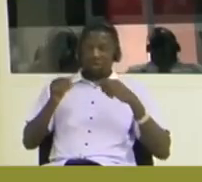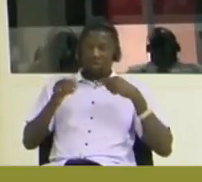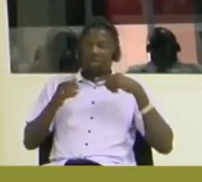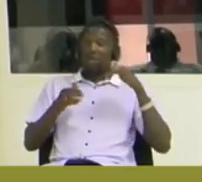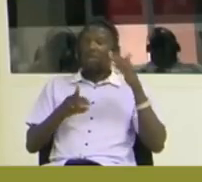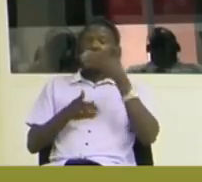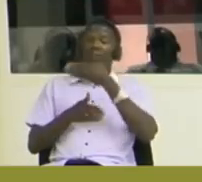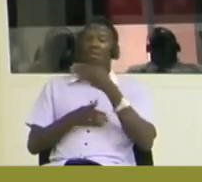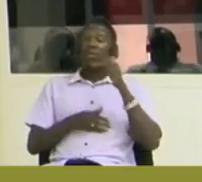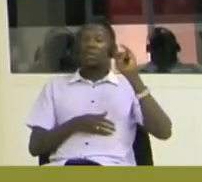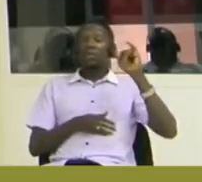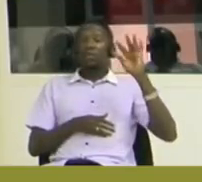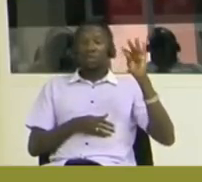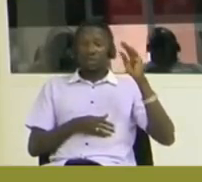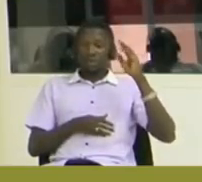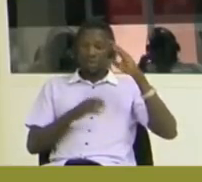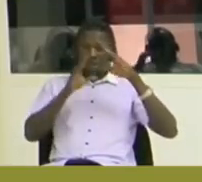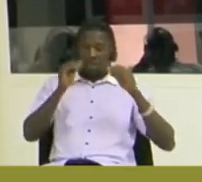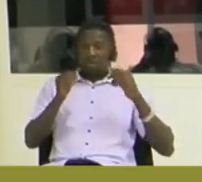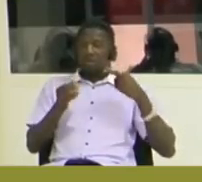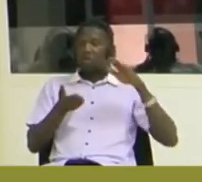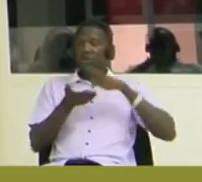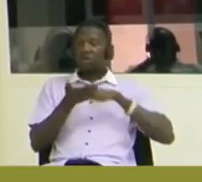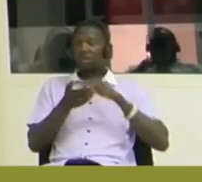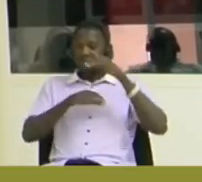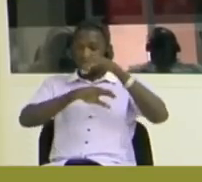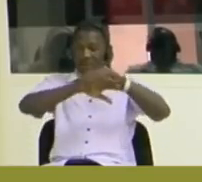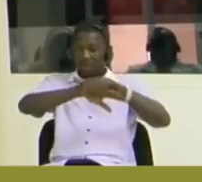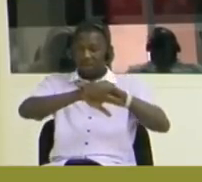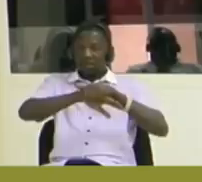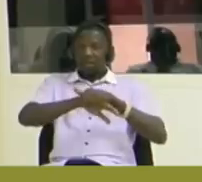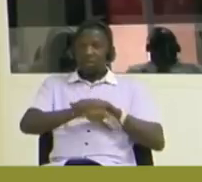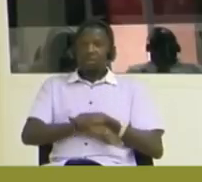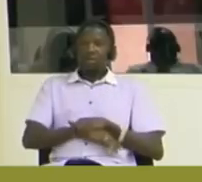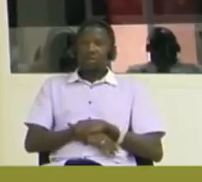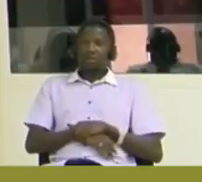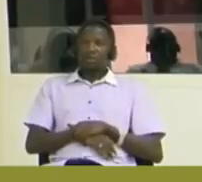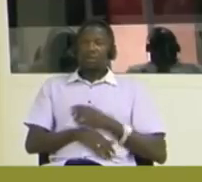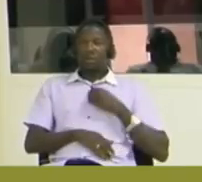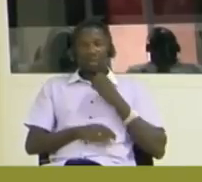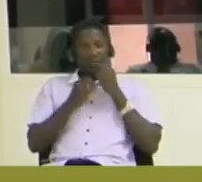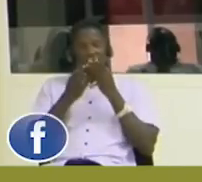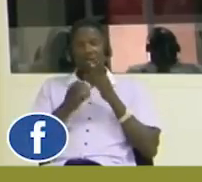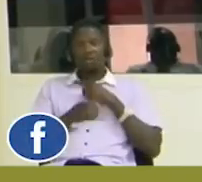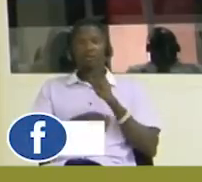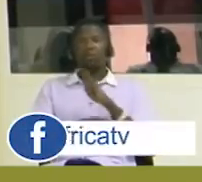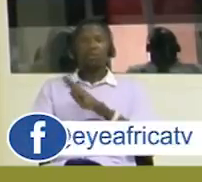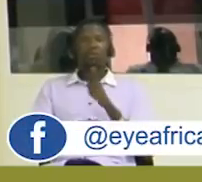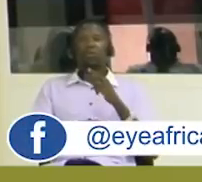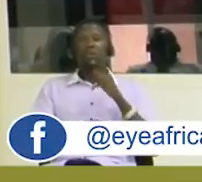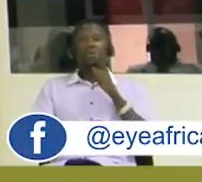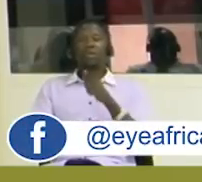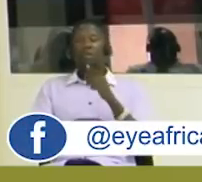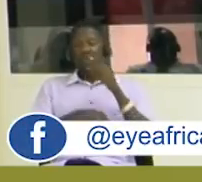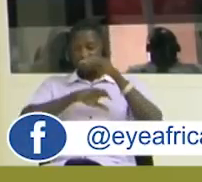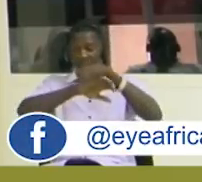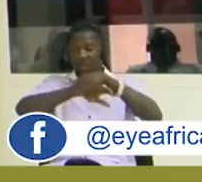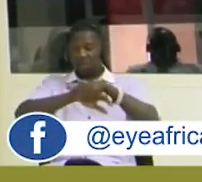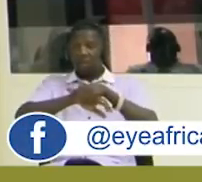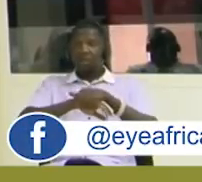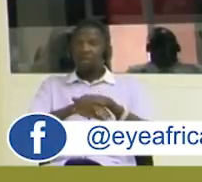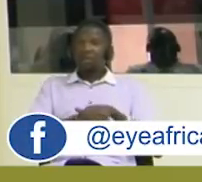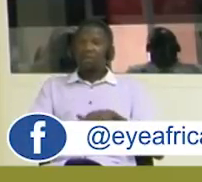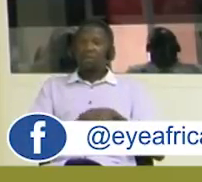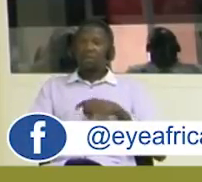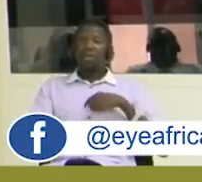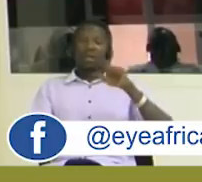that night. What do you say to that? Sir, I say it was not that night. Well, Lamindur said it was